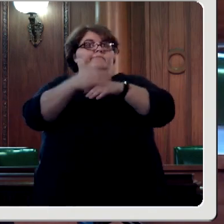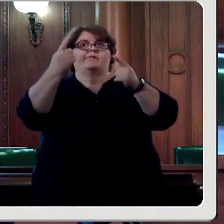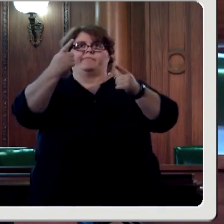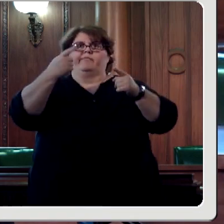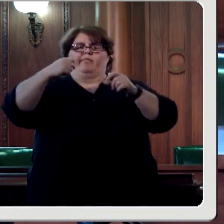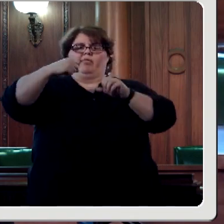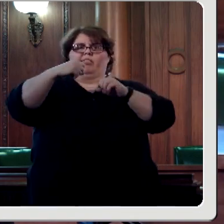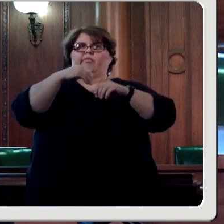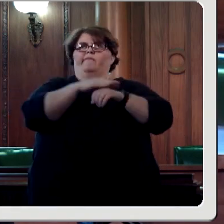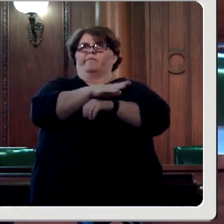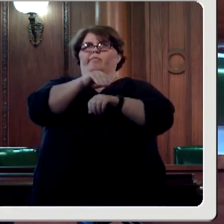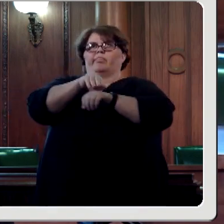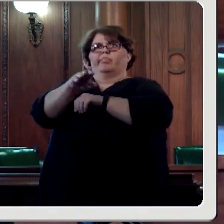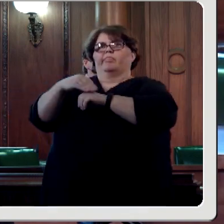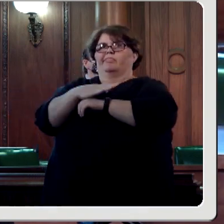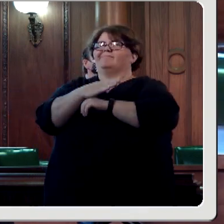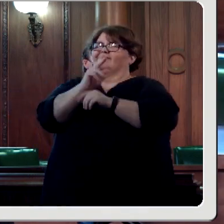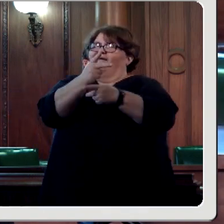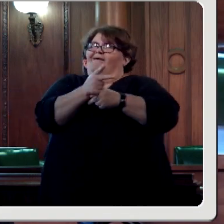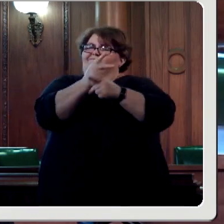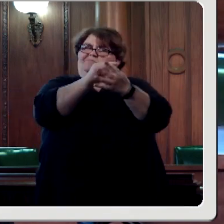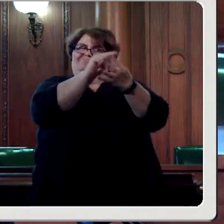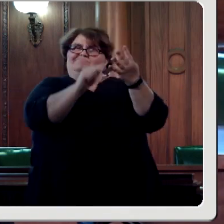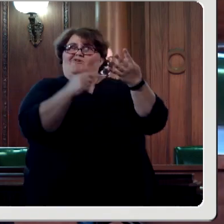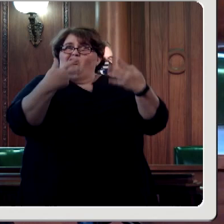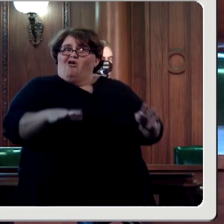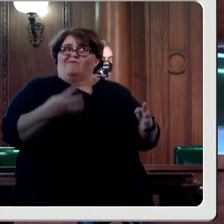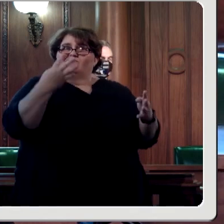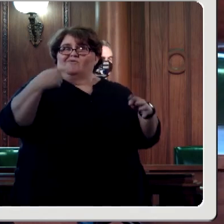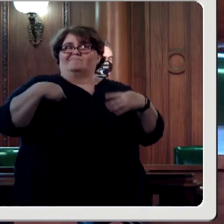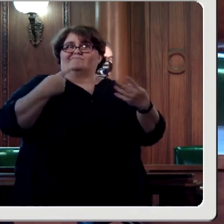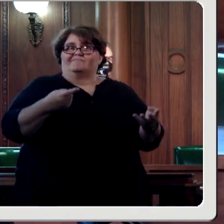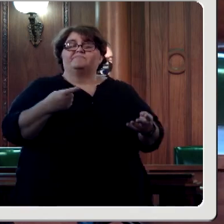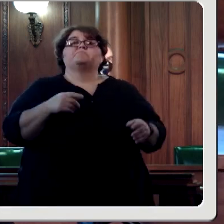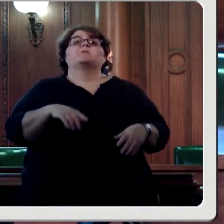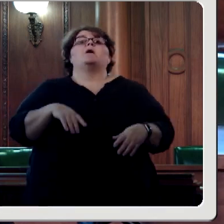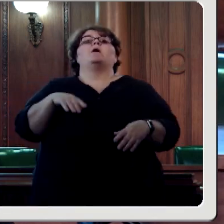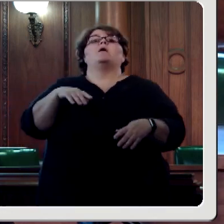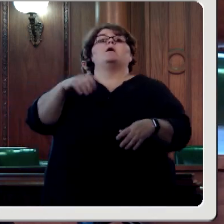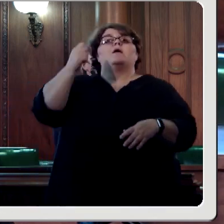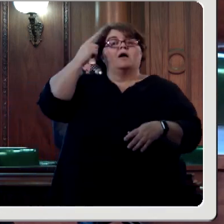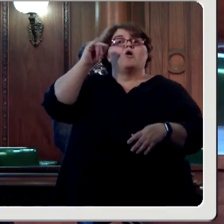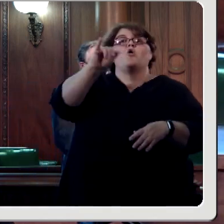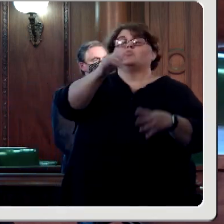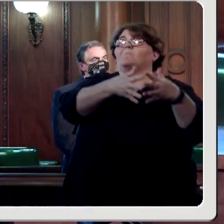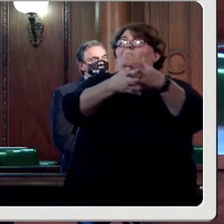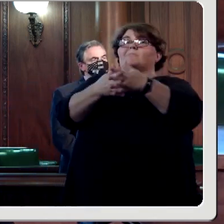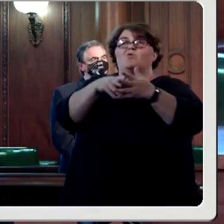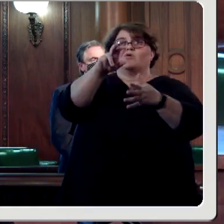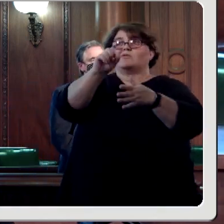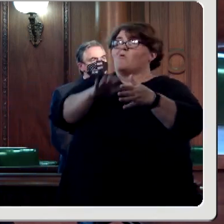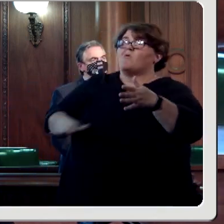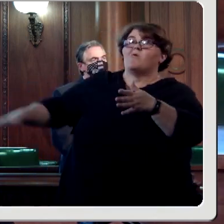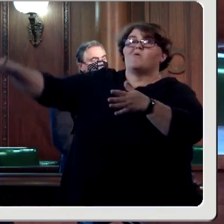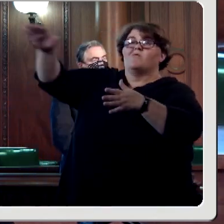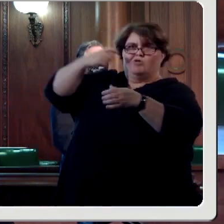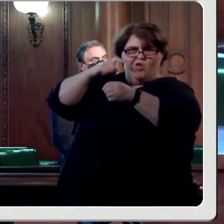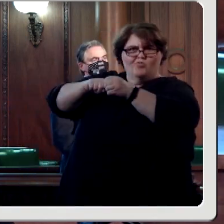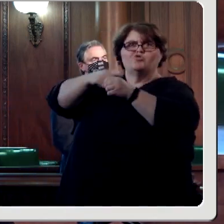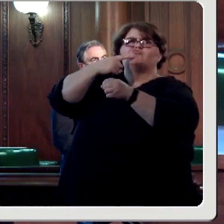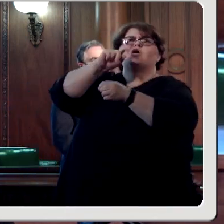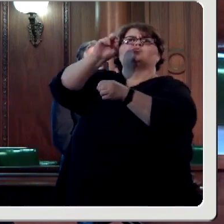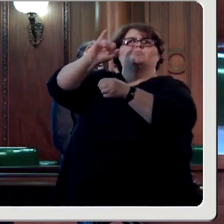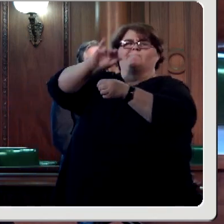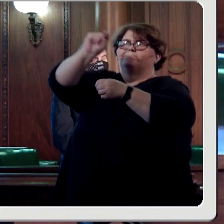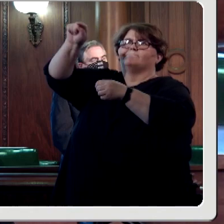Nationwide, we've also continued to see the number of infections go up. And we will now cross over 8 million